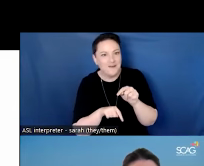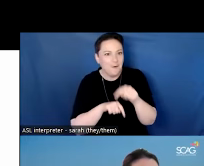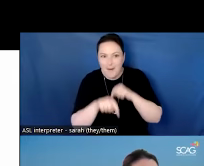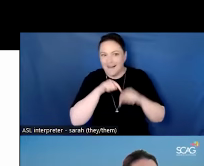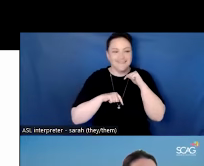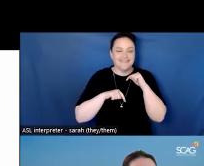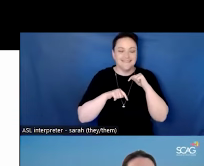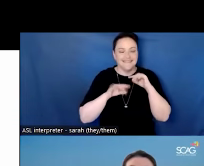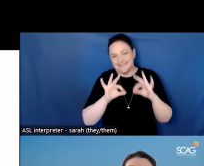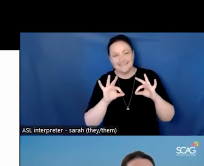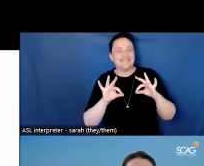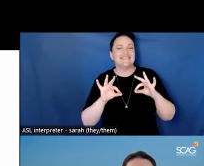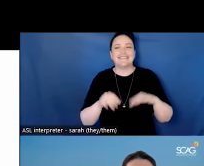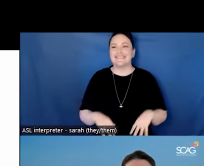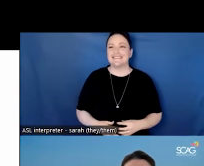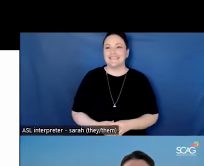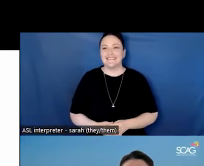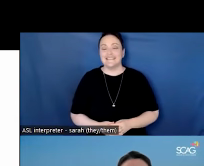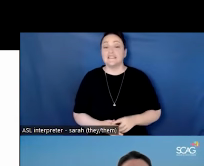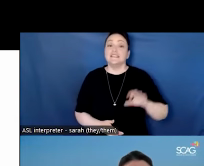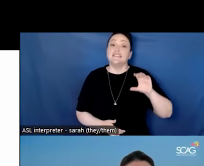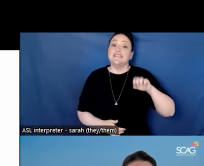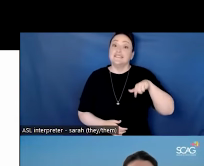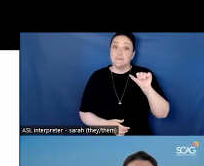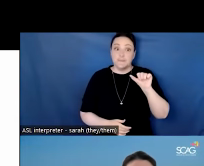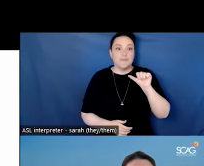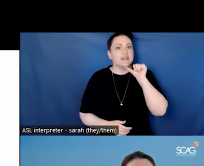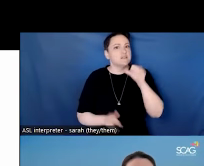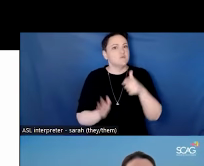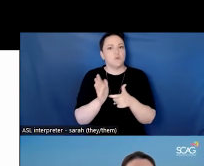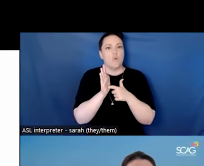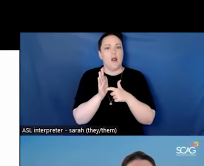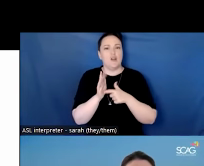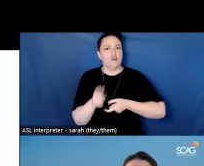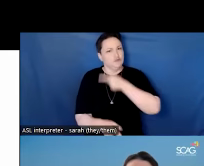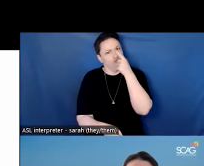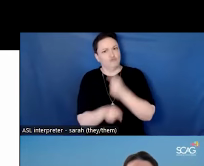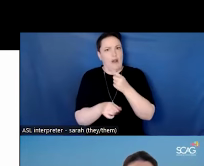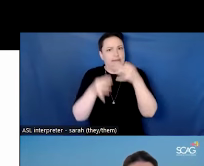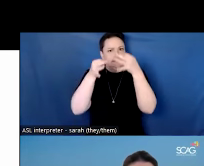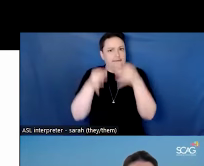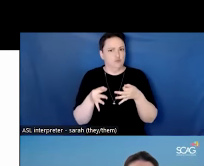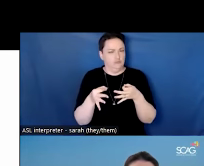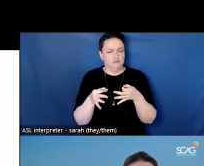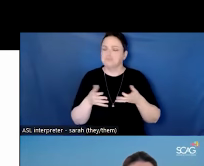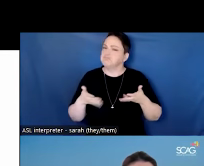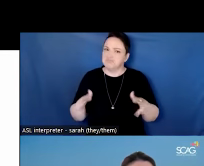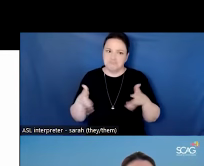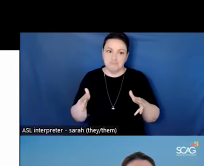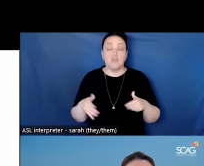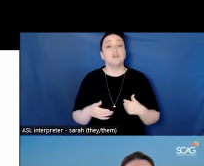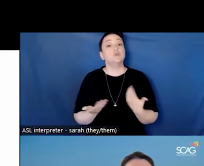All right. CEQA does not require a right decision. I'm going to read a few excerpts from the courts of the